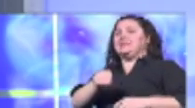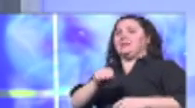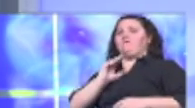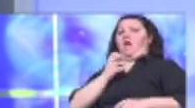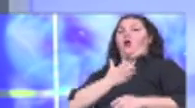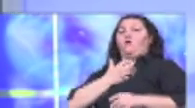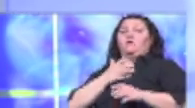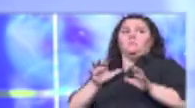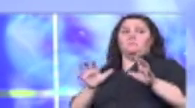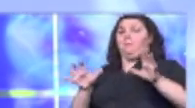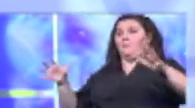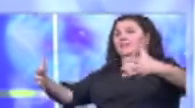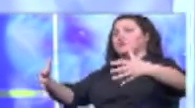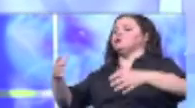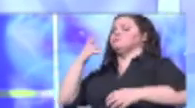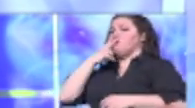smoked.